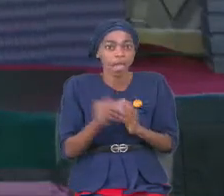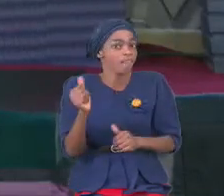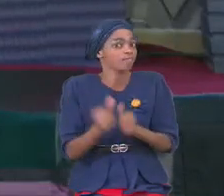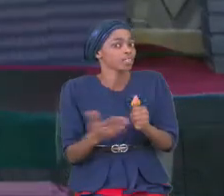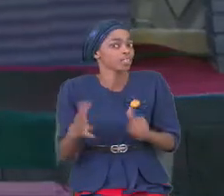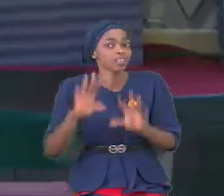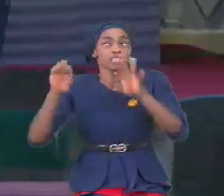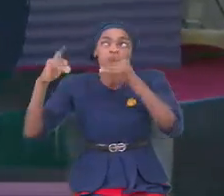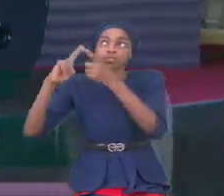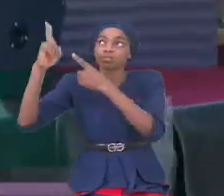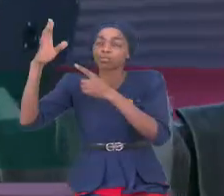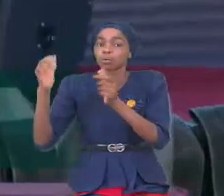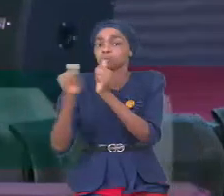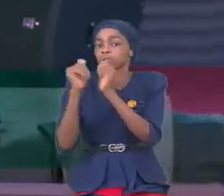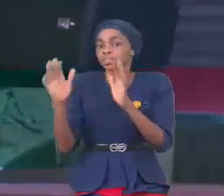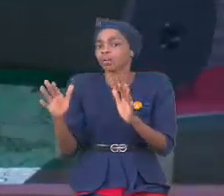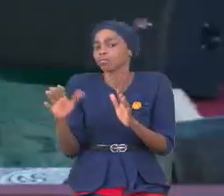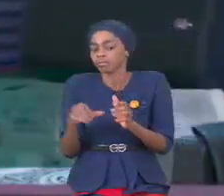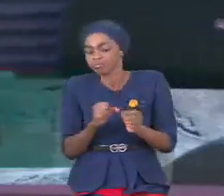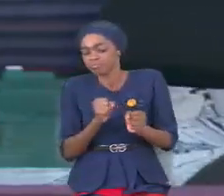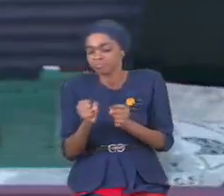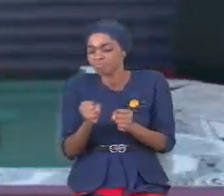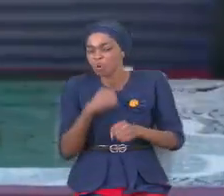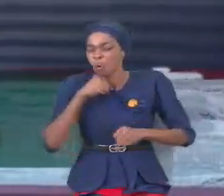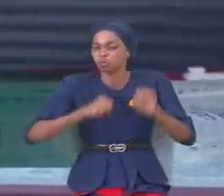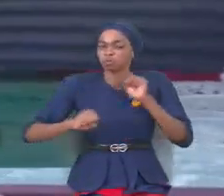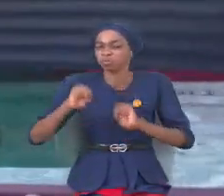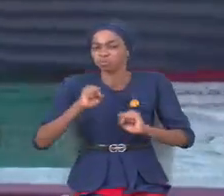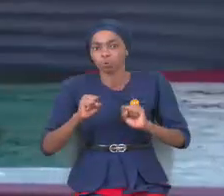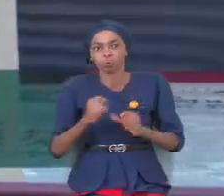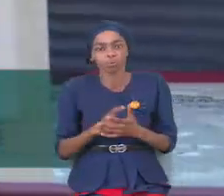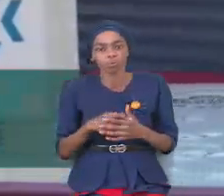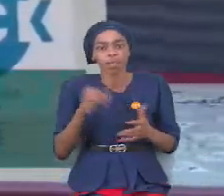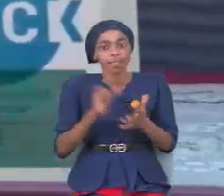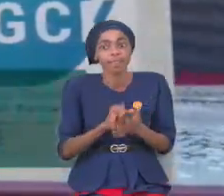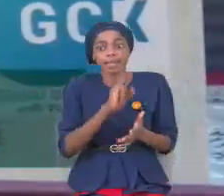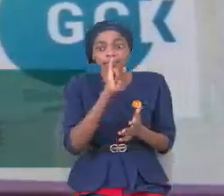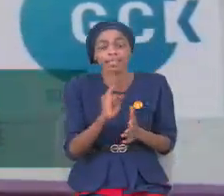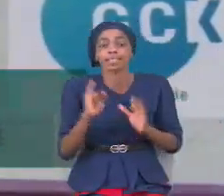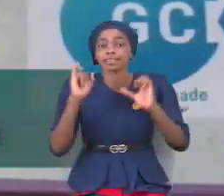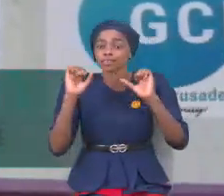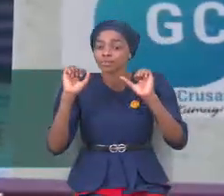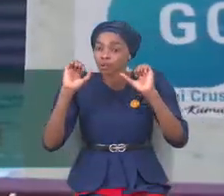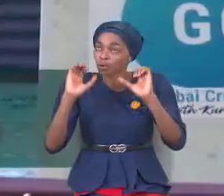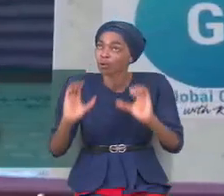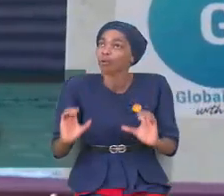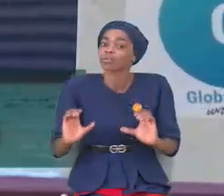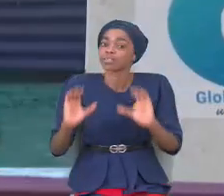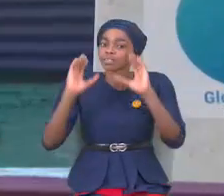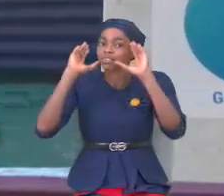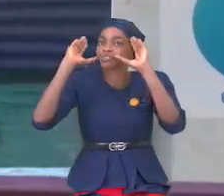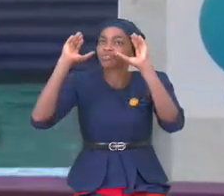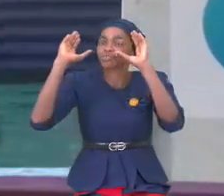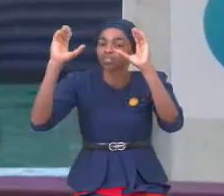any reservation. That's consecration. Concentration is when you concentrate and focus